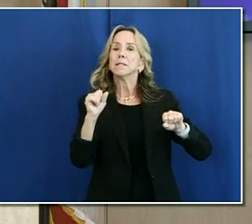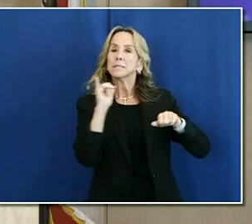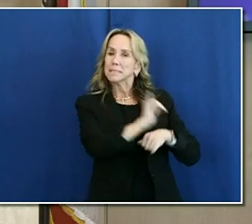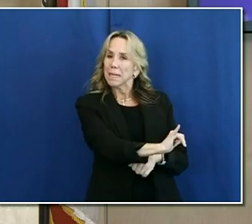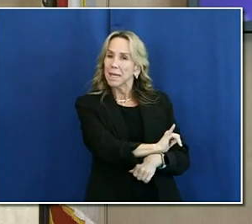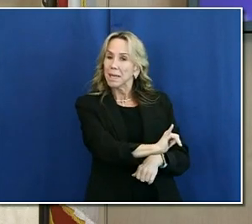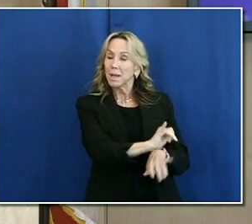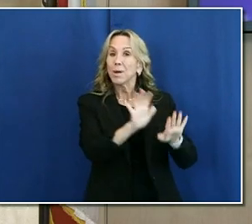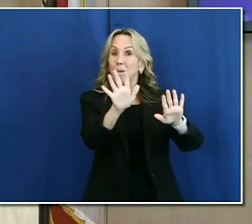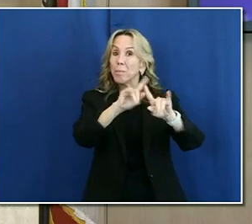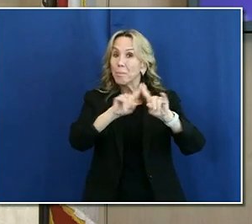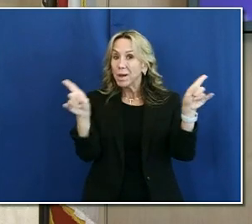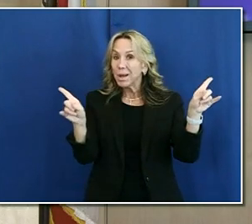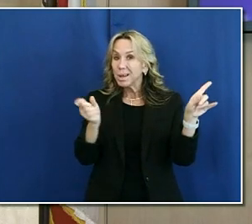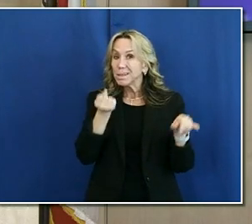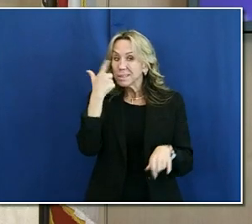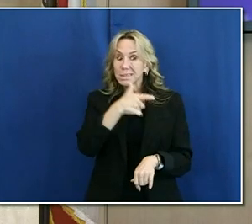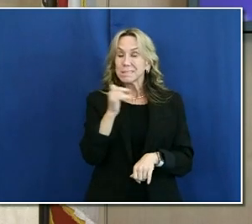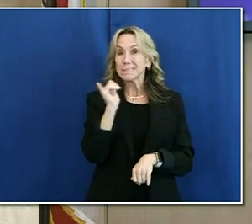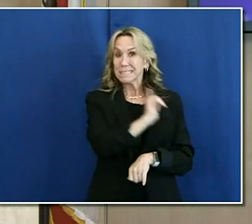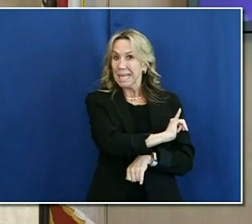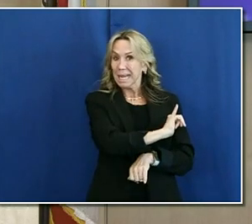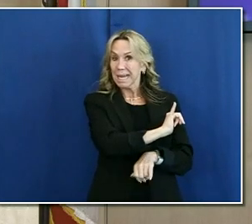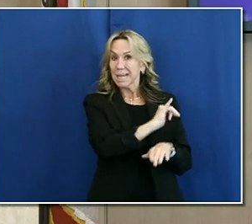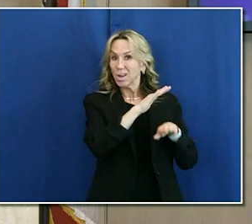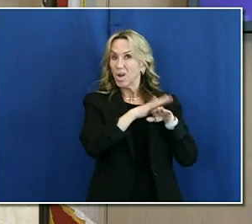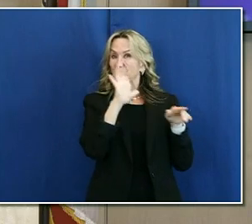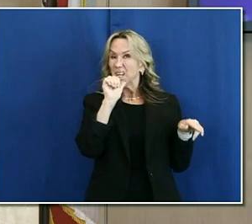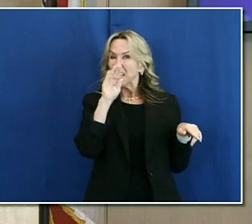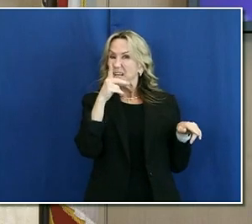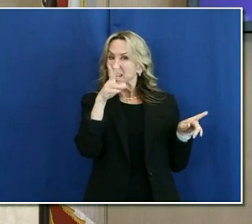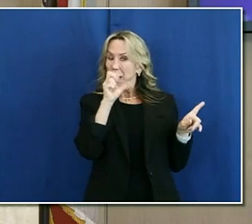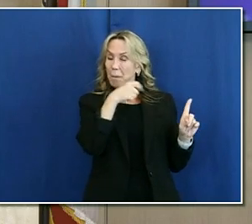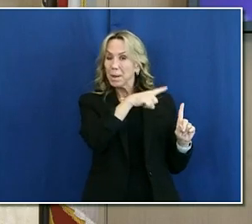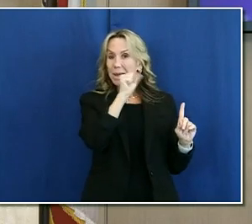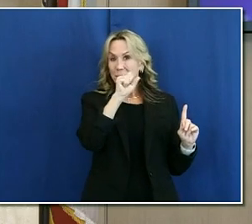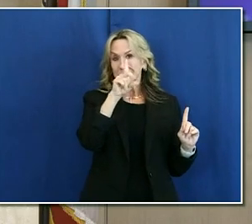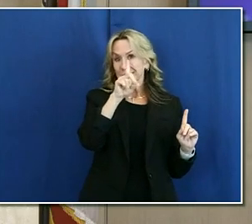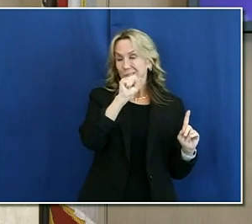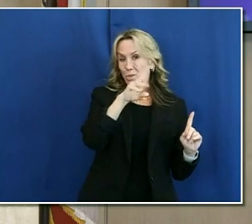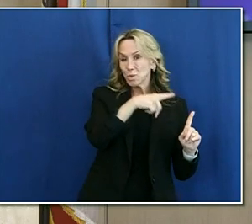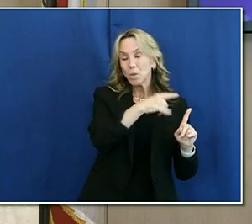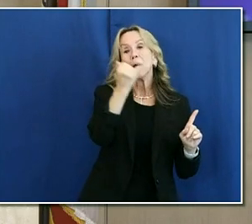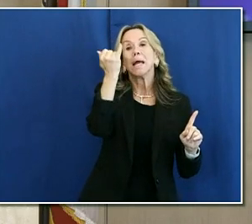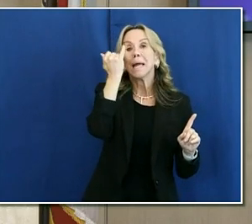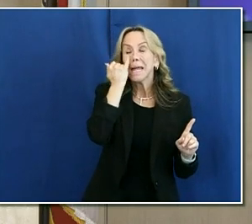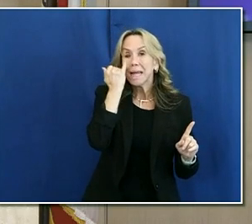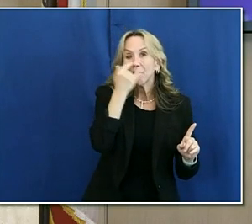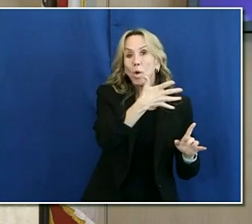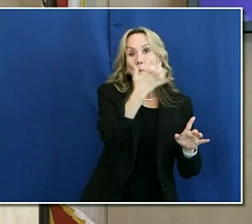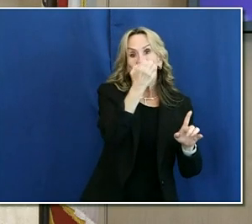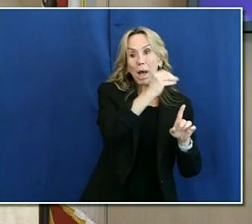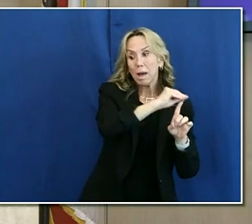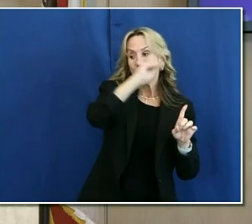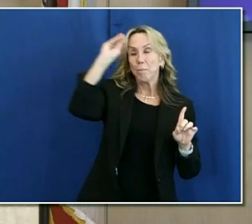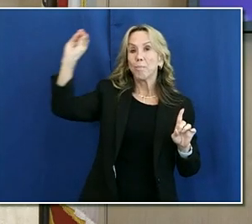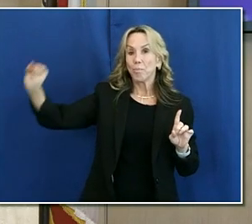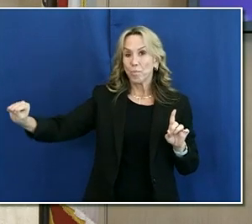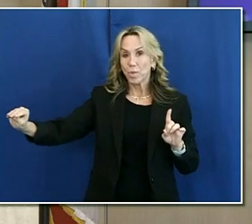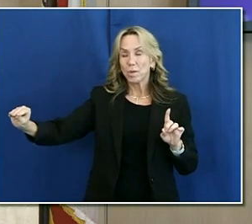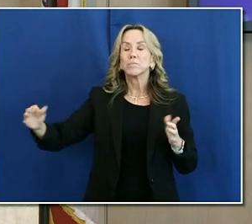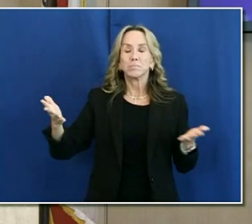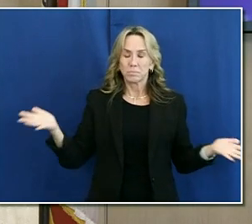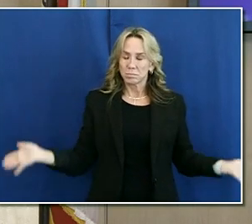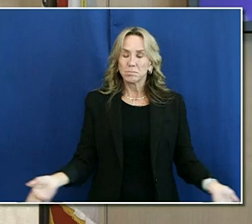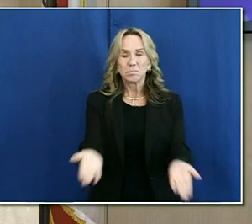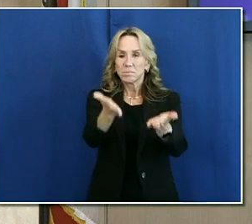committed to and we communicated prior to our move-in with our students, any students that wish to move out are permitted to do